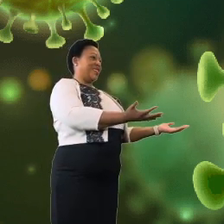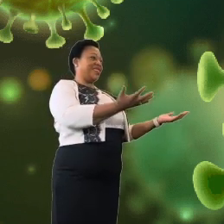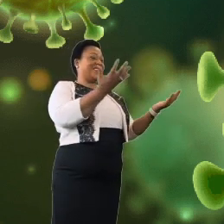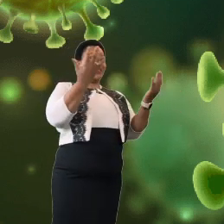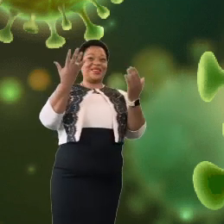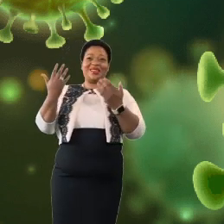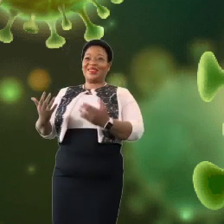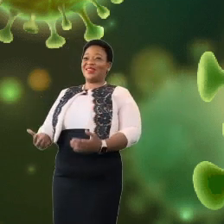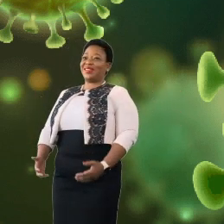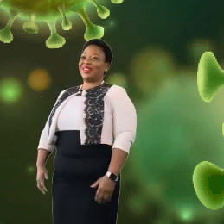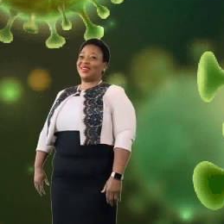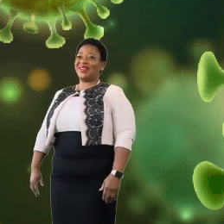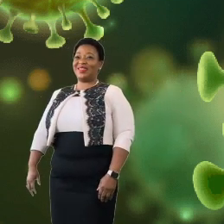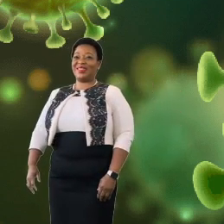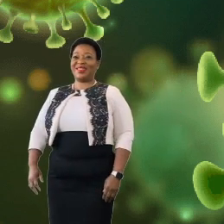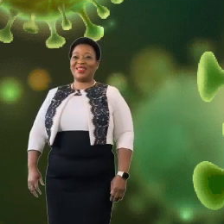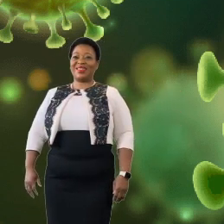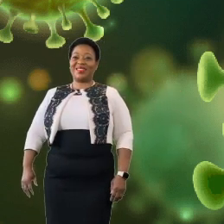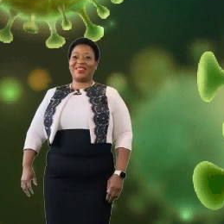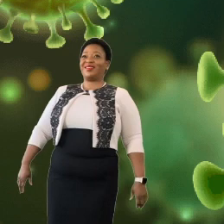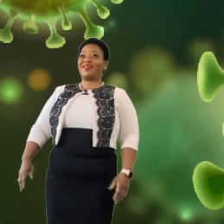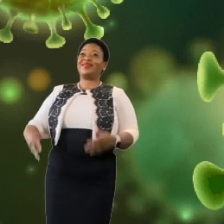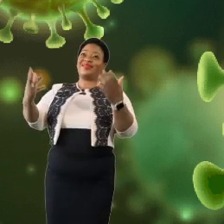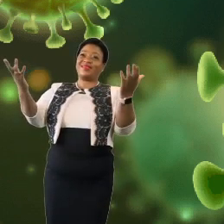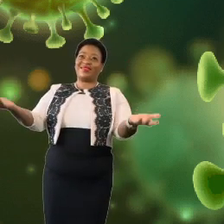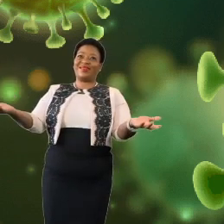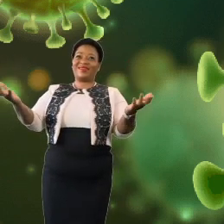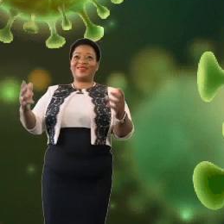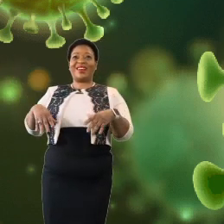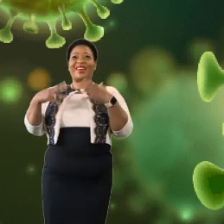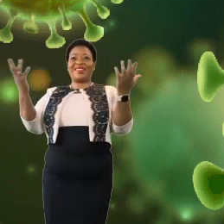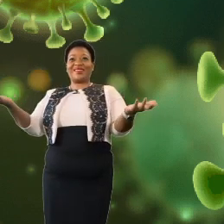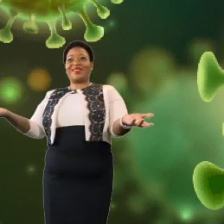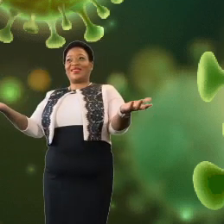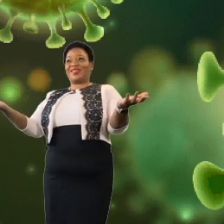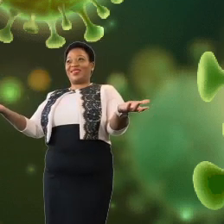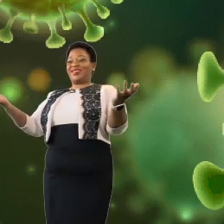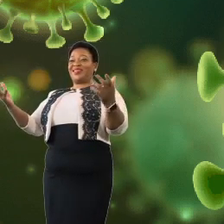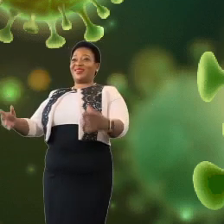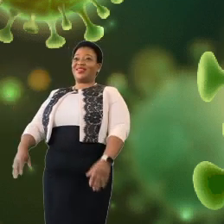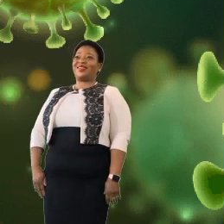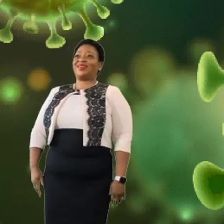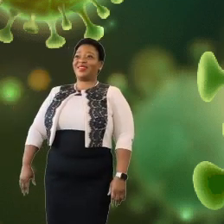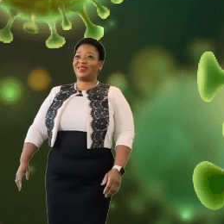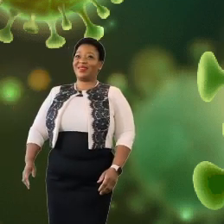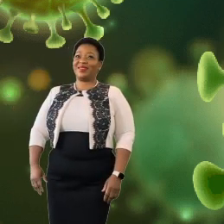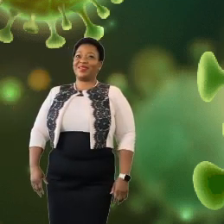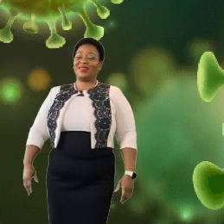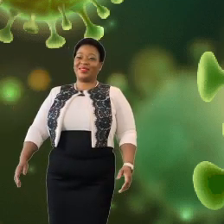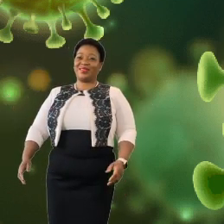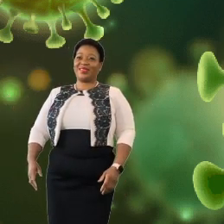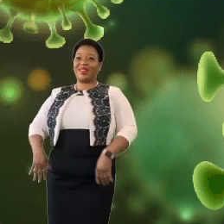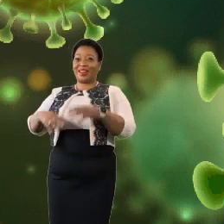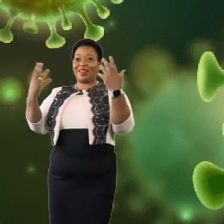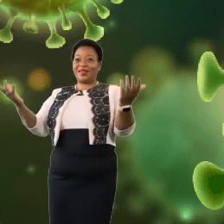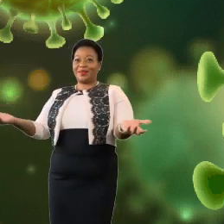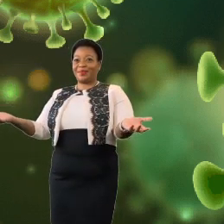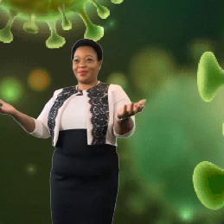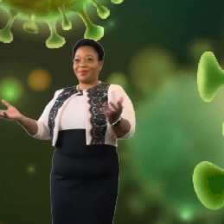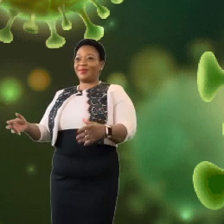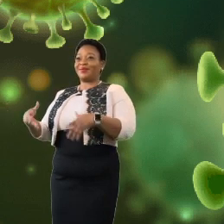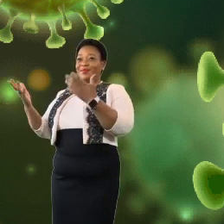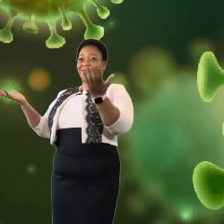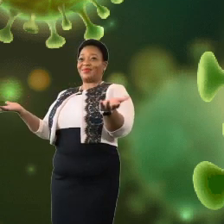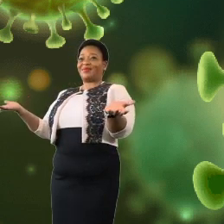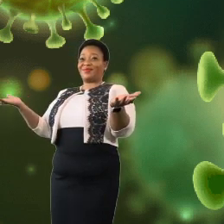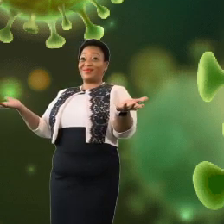a key anchor of our economic development strategy of the province. So we would love to get new businesses to come in, but